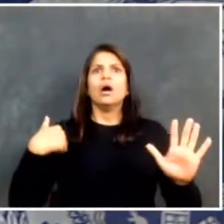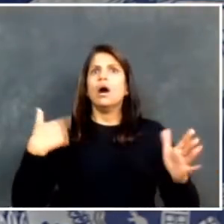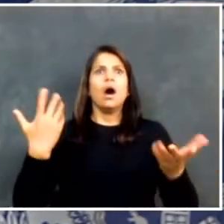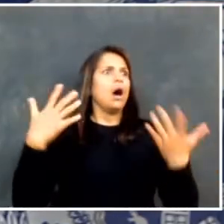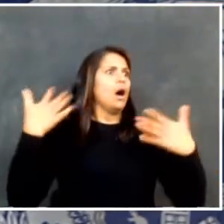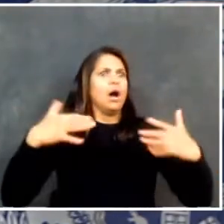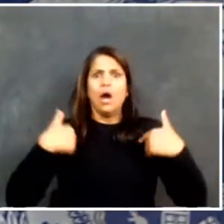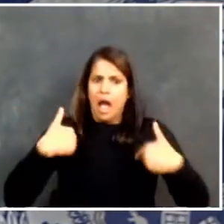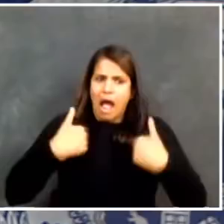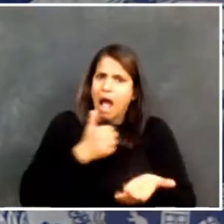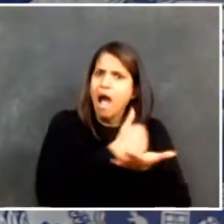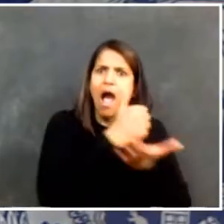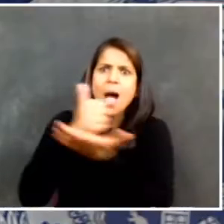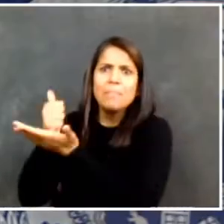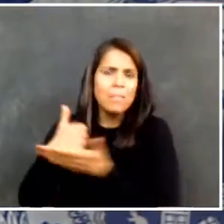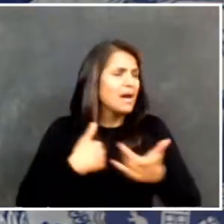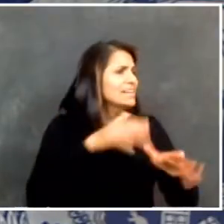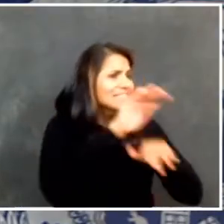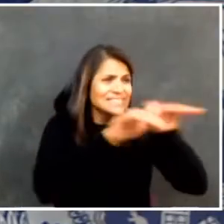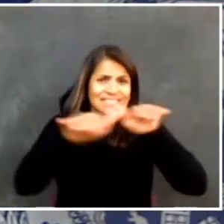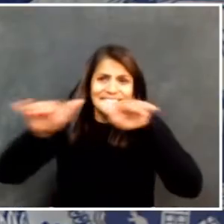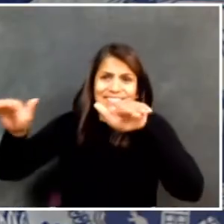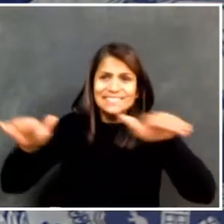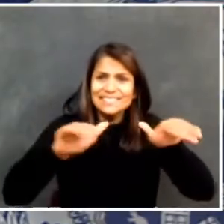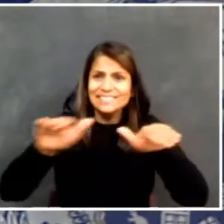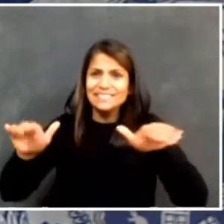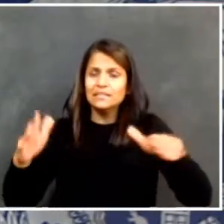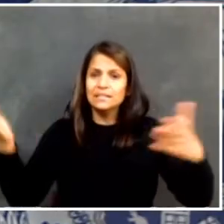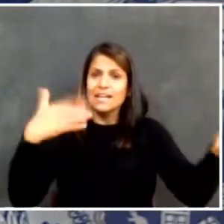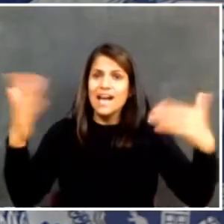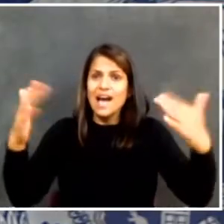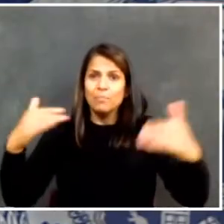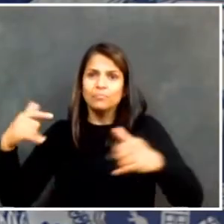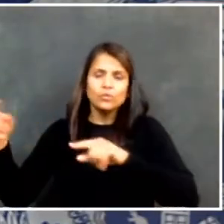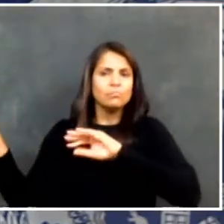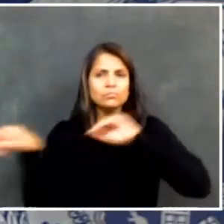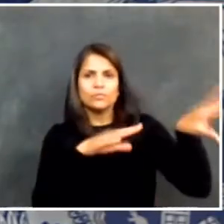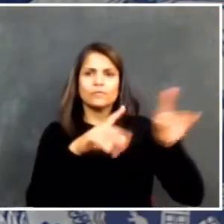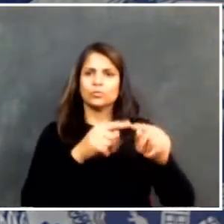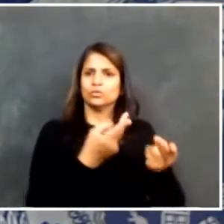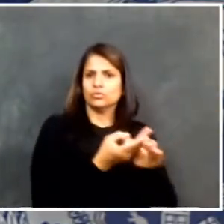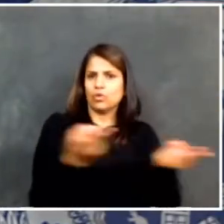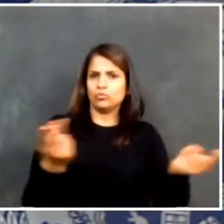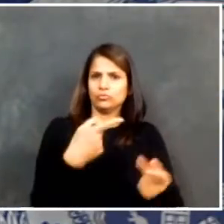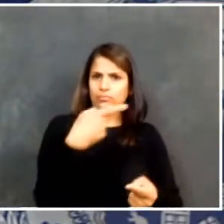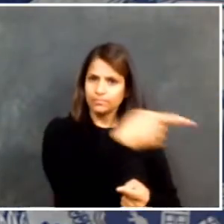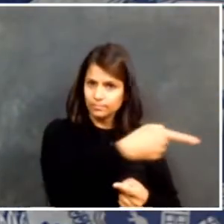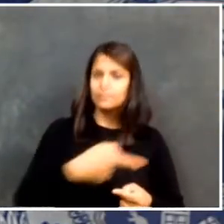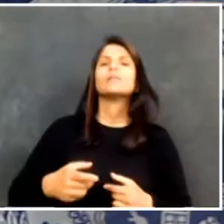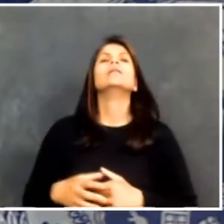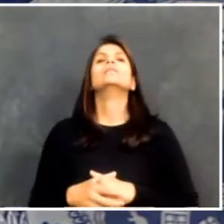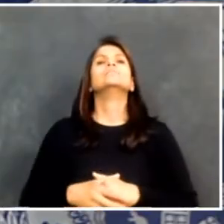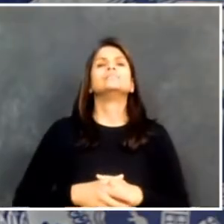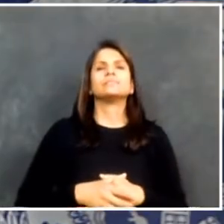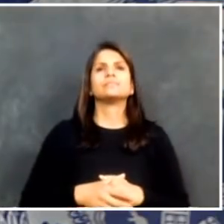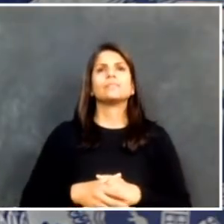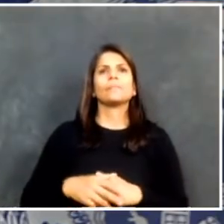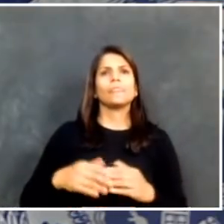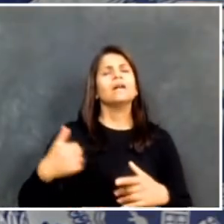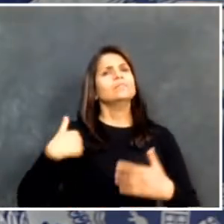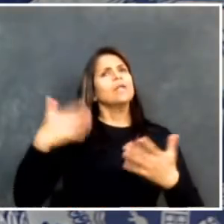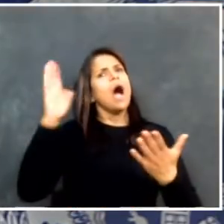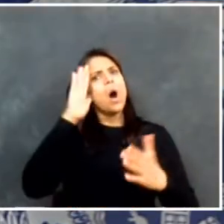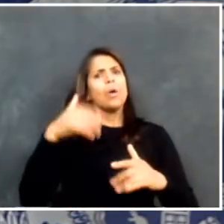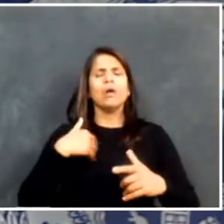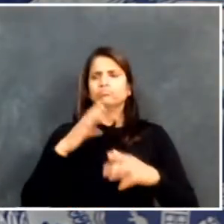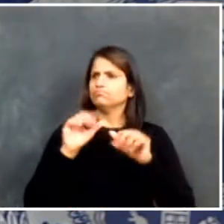the streets. Come in where we can get you health care and protect you. So that work continues constantly. But we want those reports